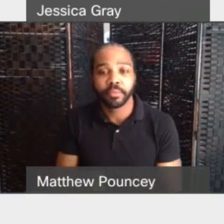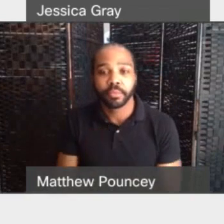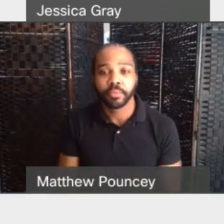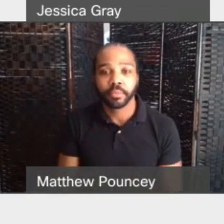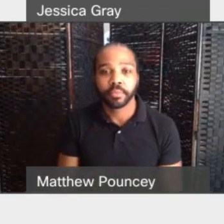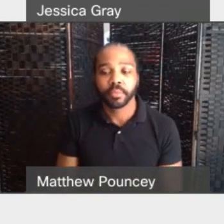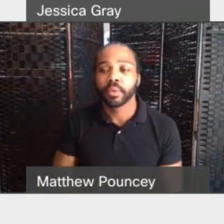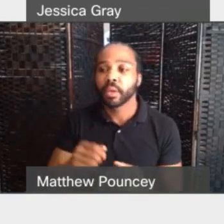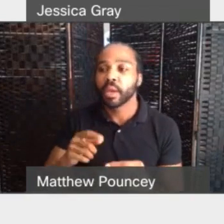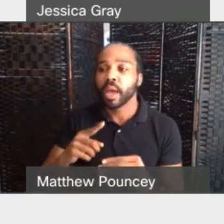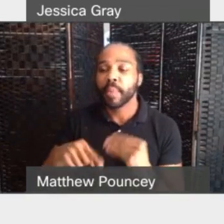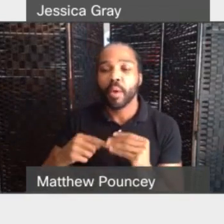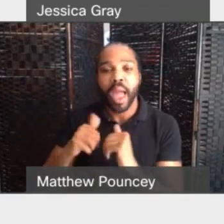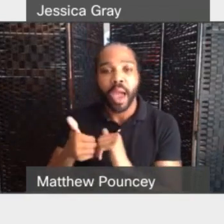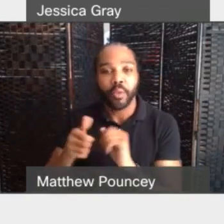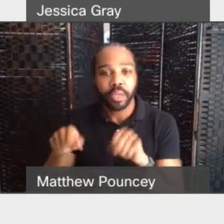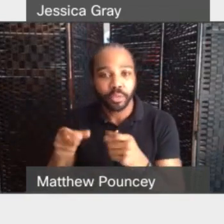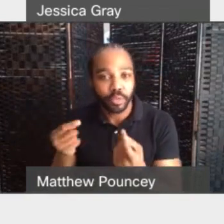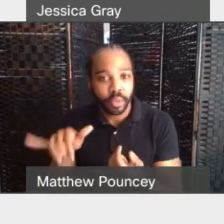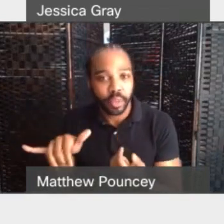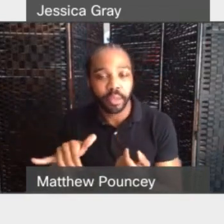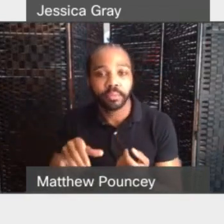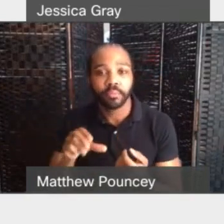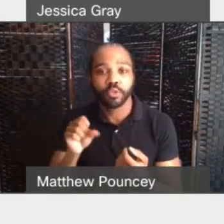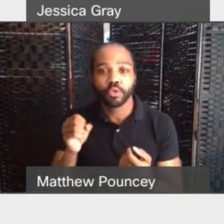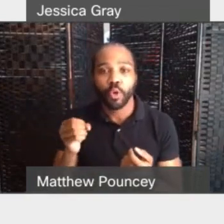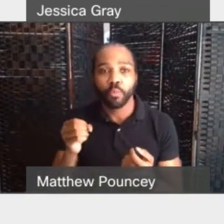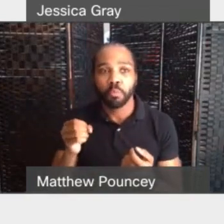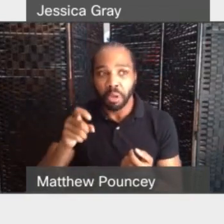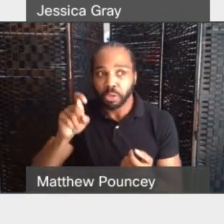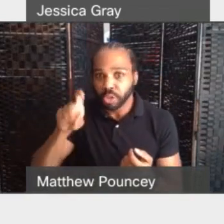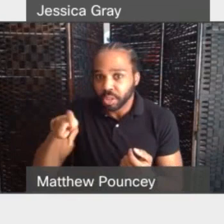about how that can occur. And so those should be happening.